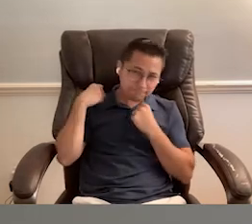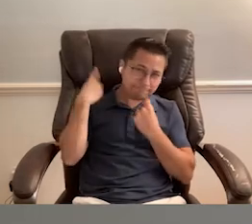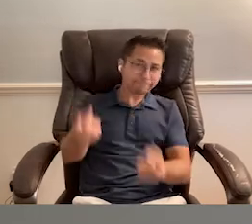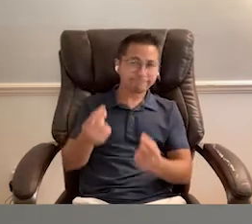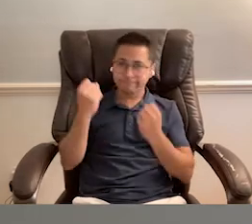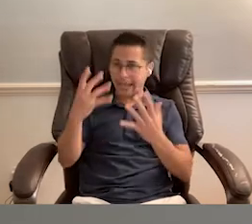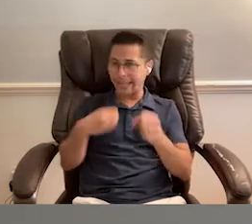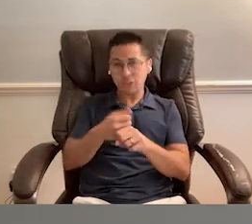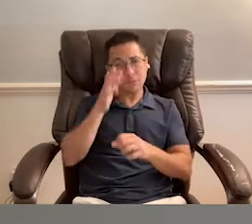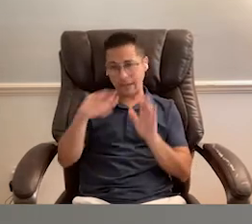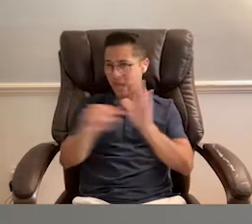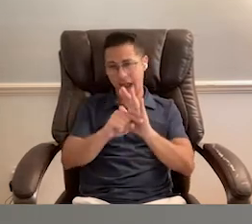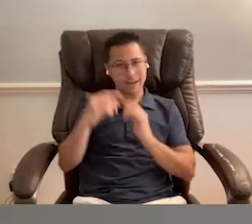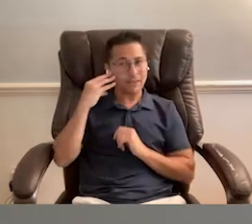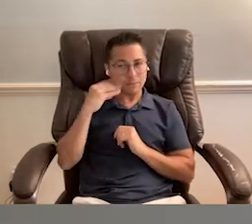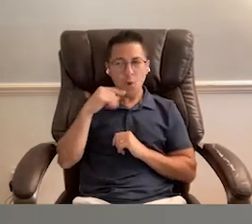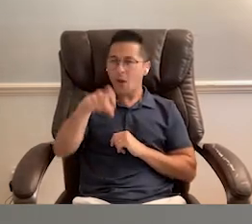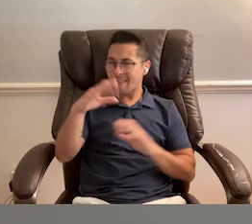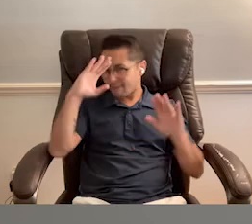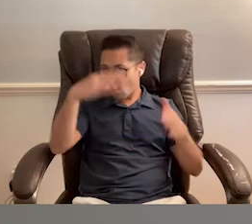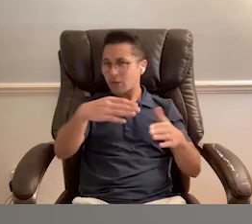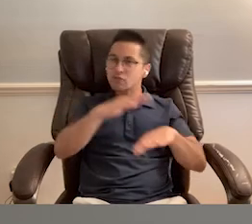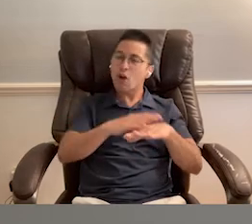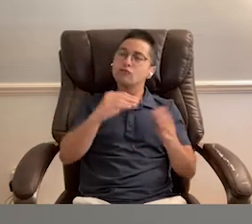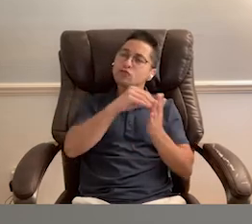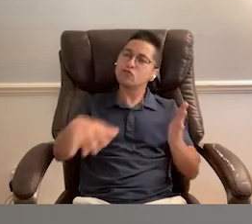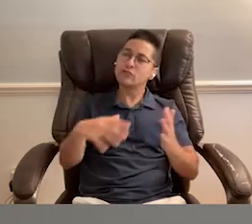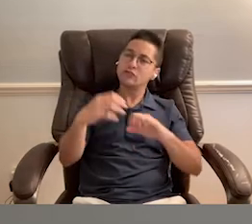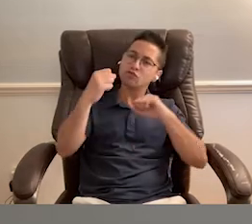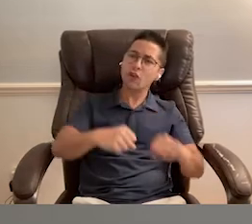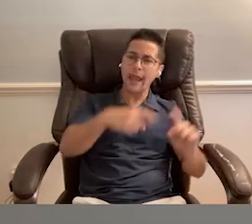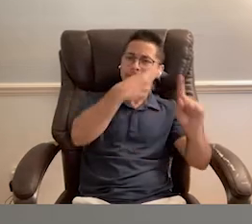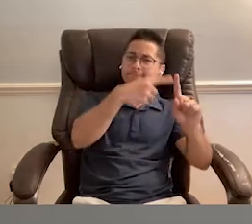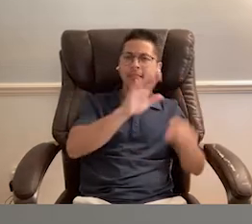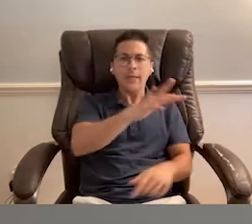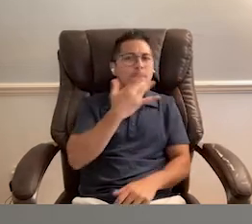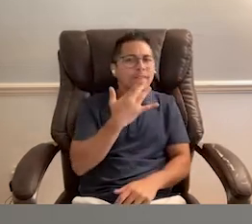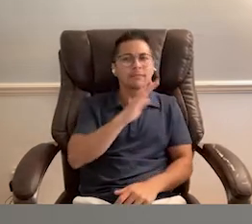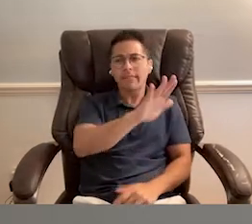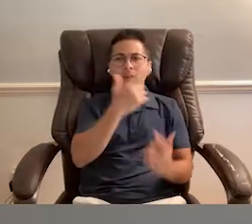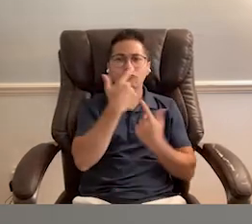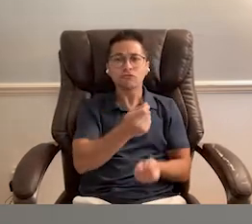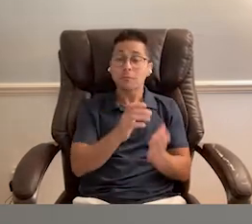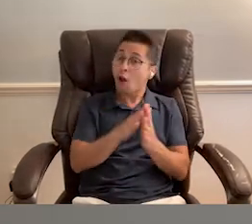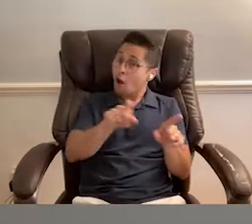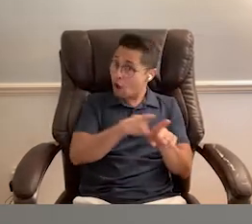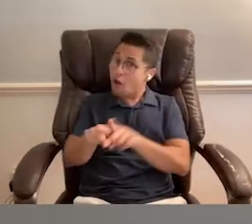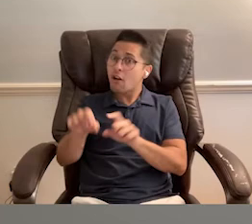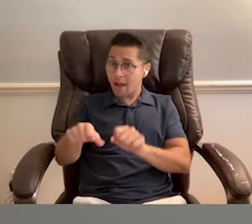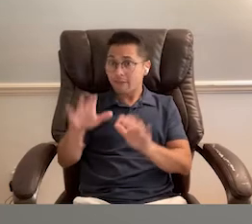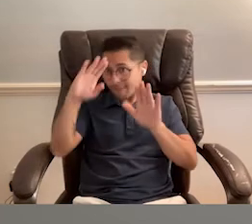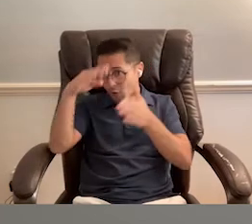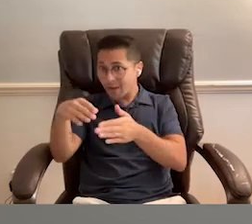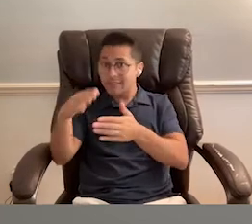a negative experience, and we need to focus on students' strengths, their preferences, their interests. But we also do need to focus